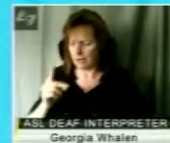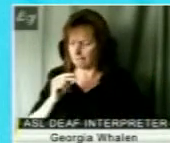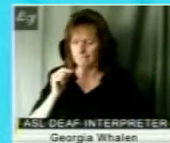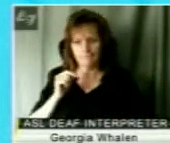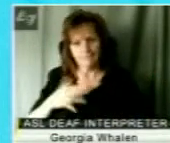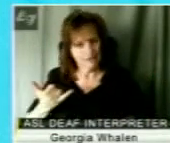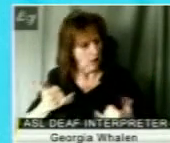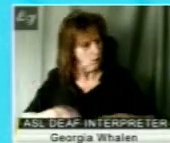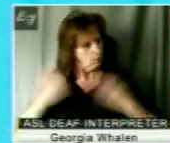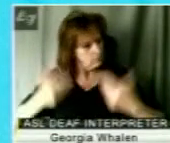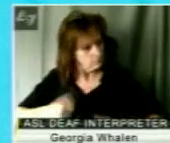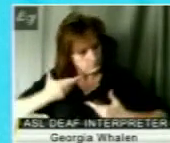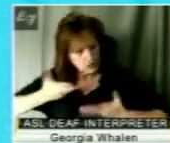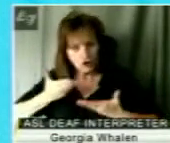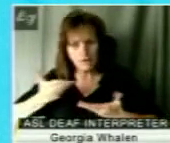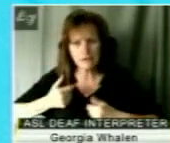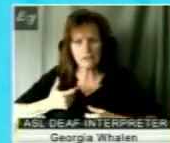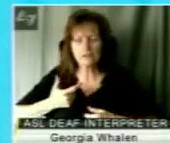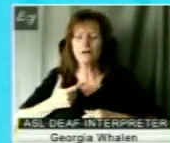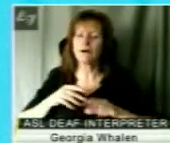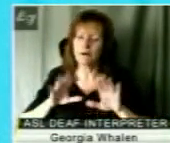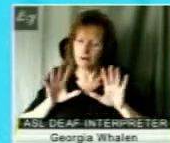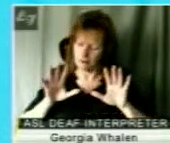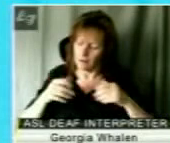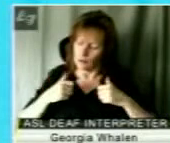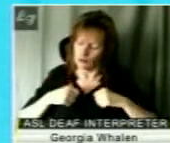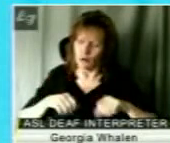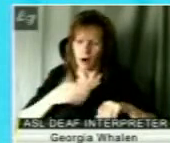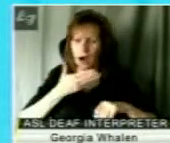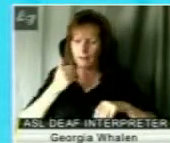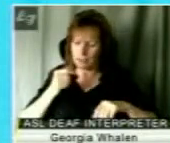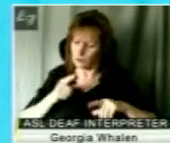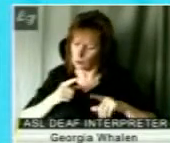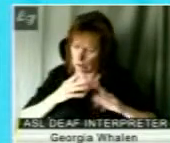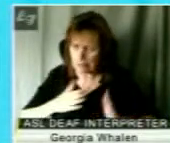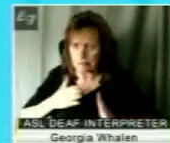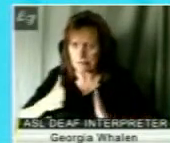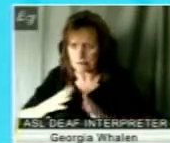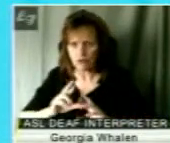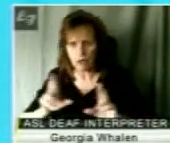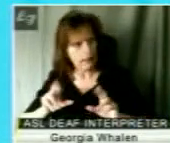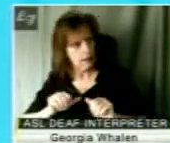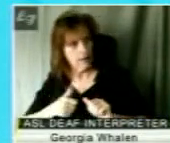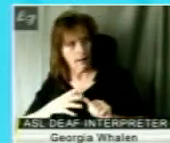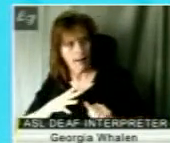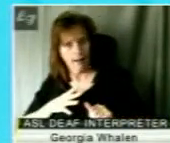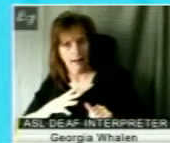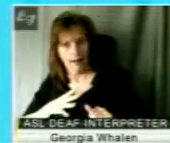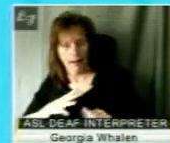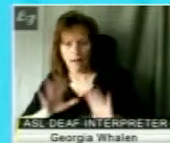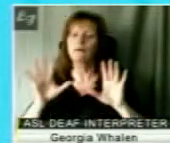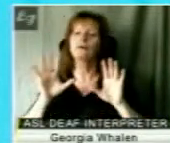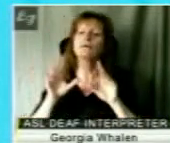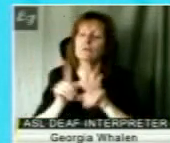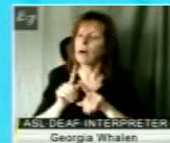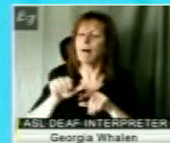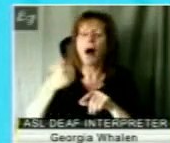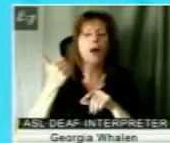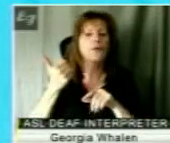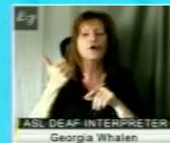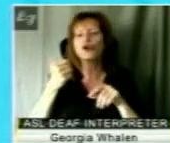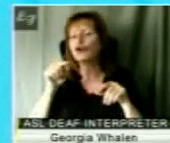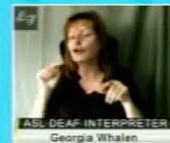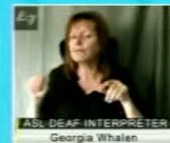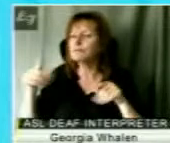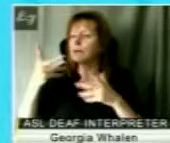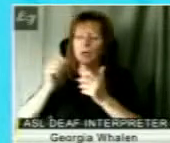come online. So as much as we can be prepared, we will be. That goes for some of the other amenities that I know people are interested in as